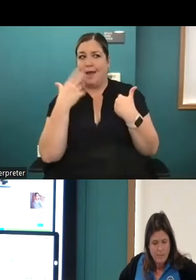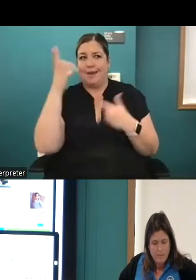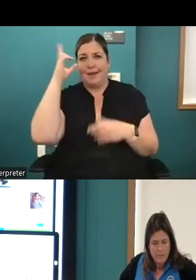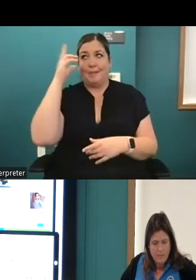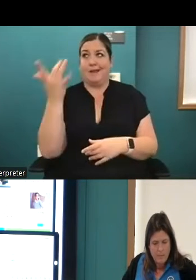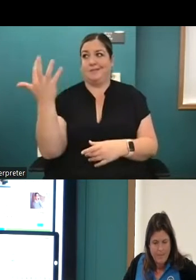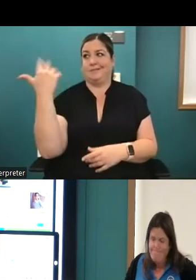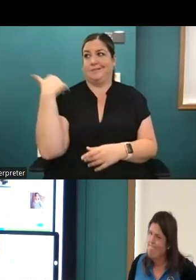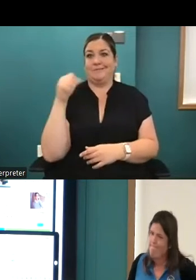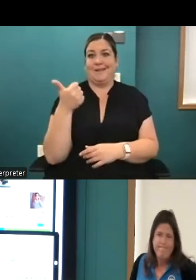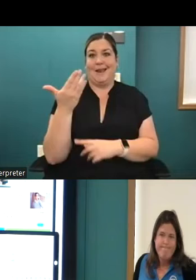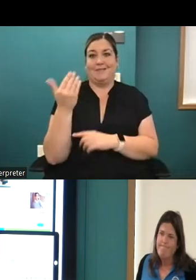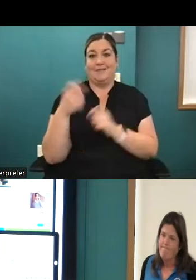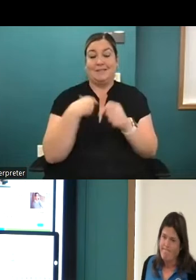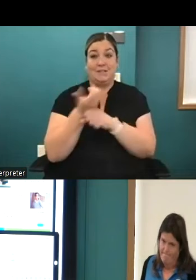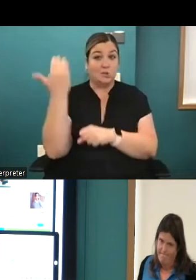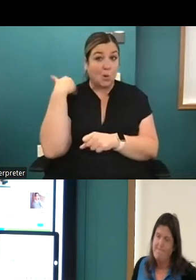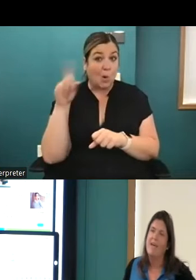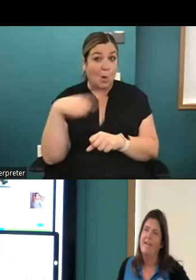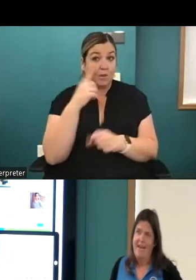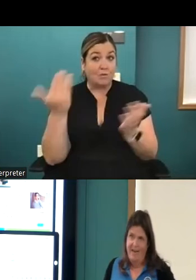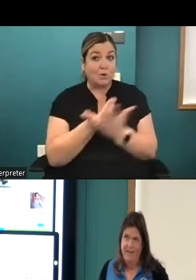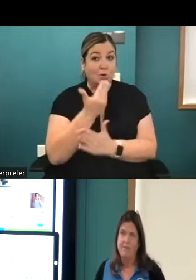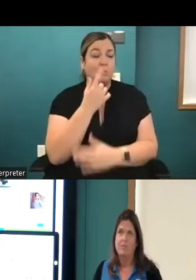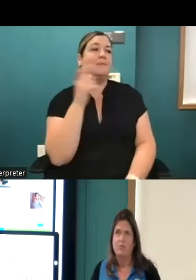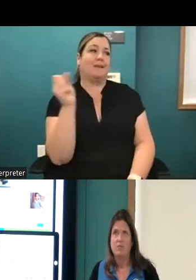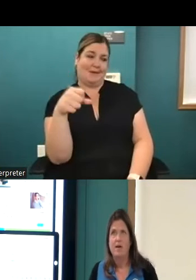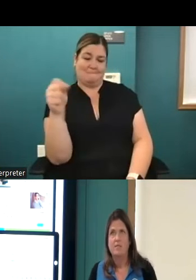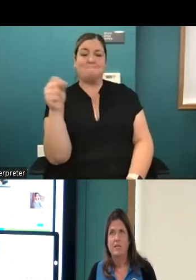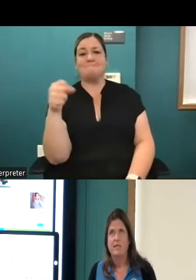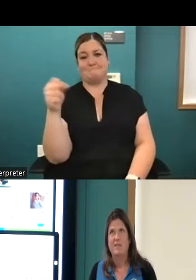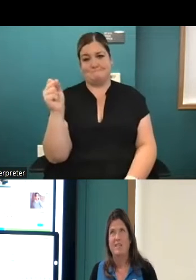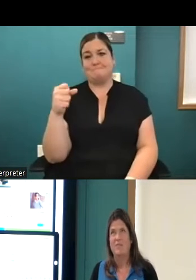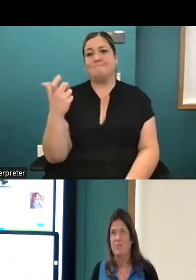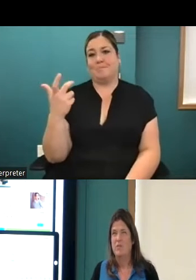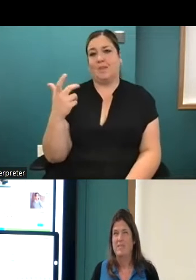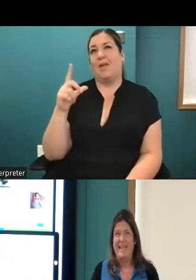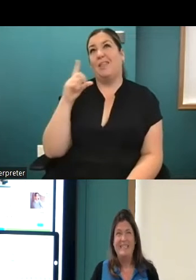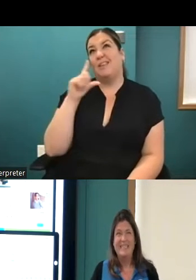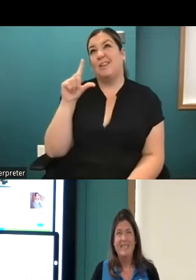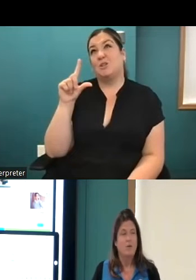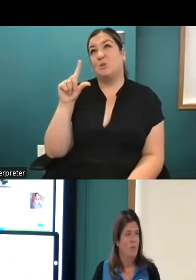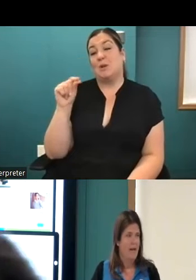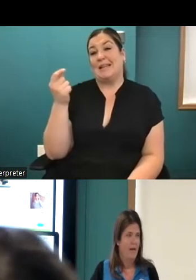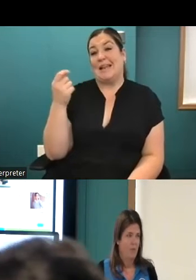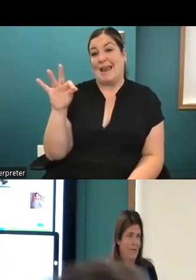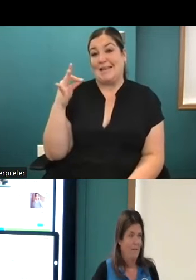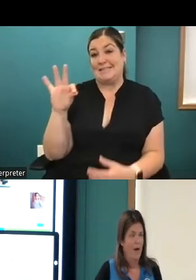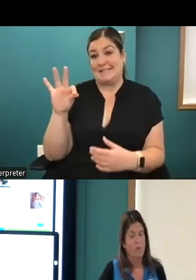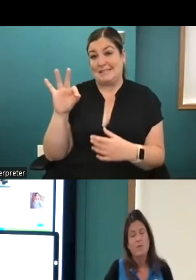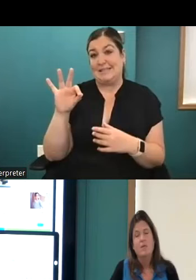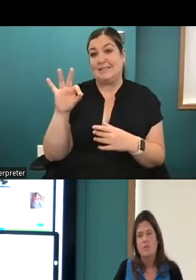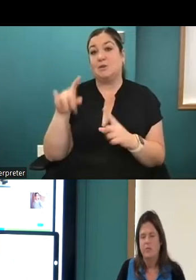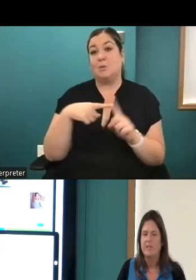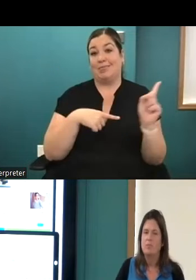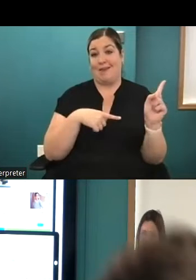10, 15 years ago. It's only for the newer ones. Yeah, yep. So 2000, I think it was 2019 when that one came